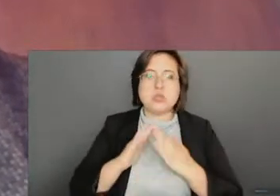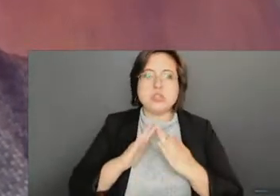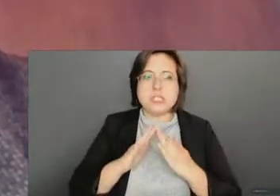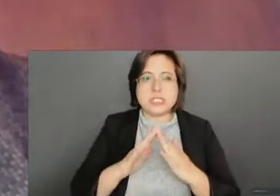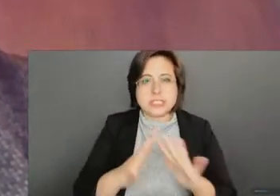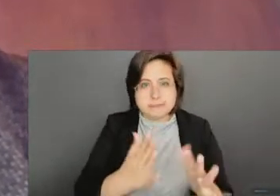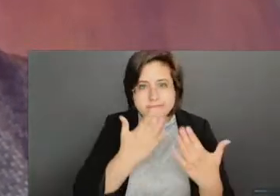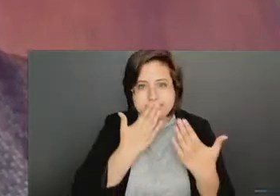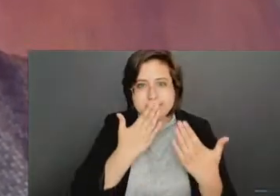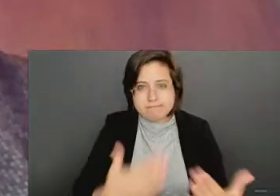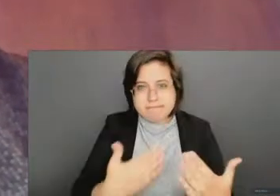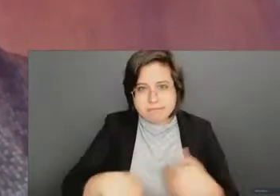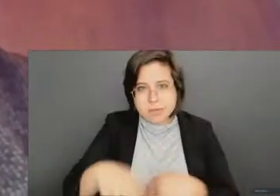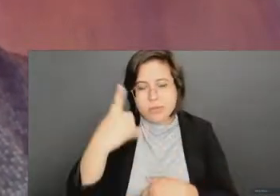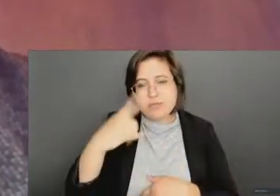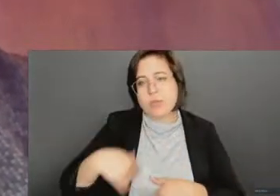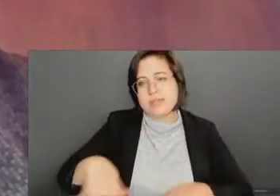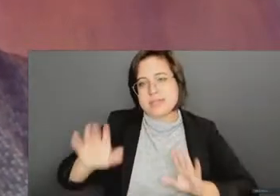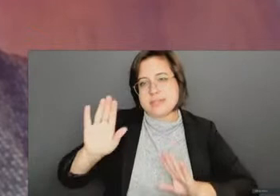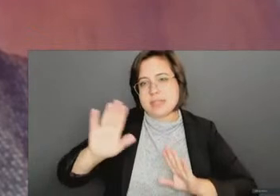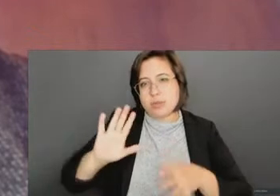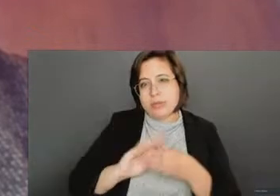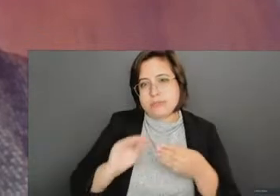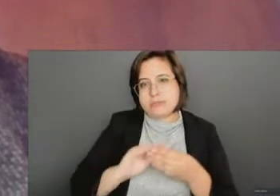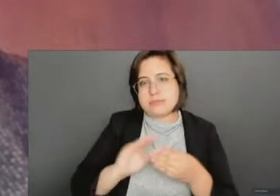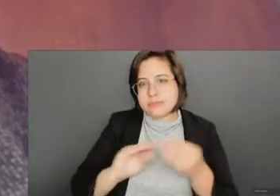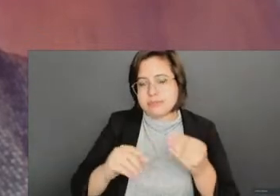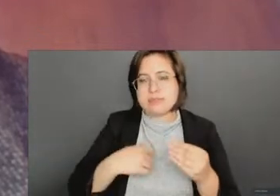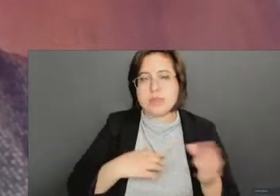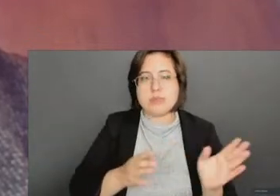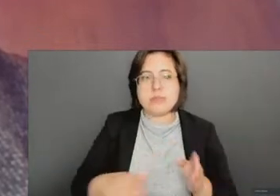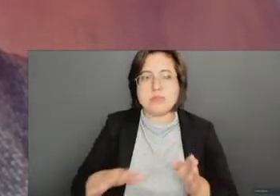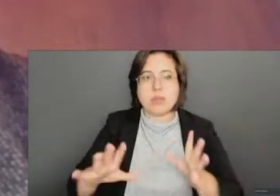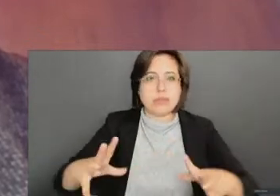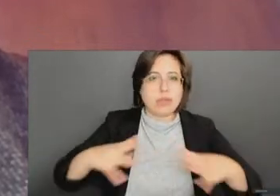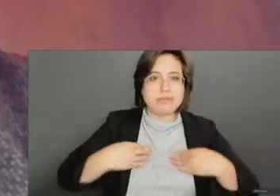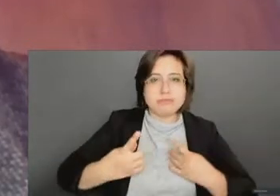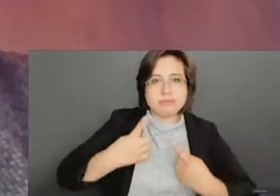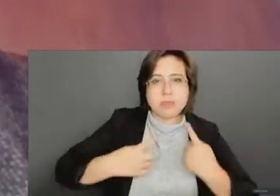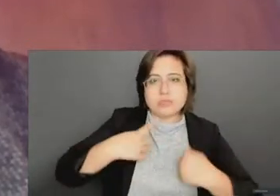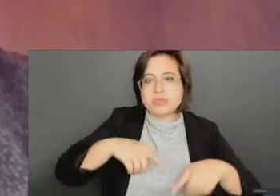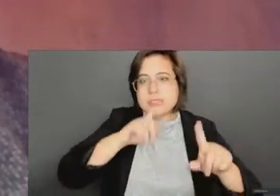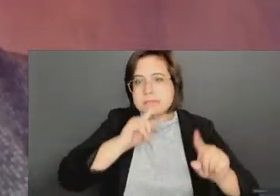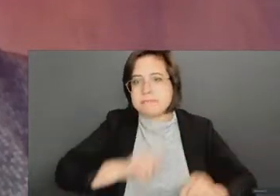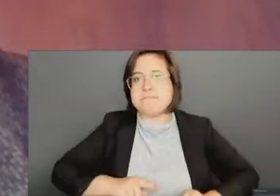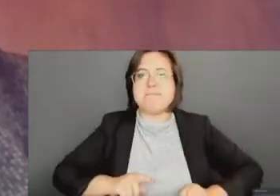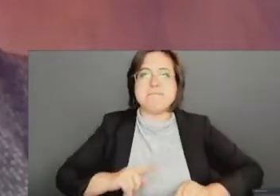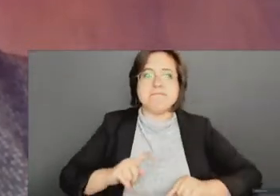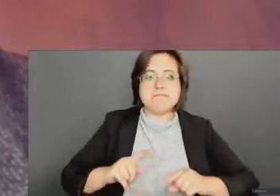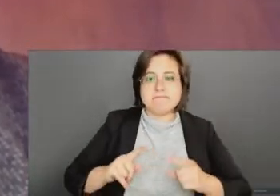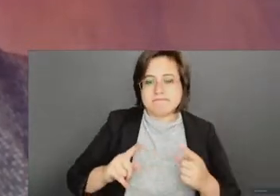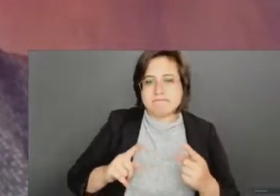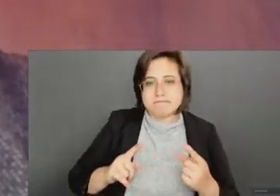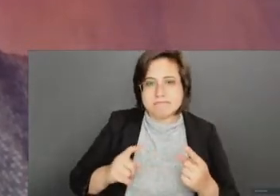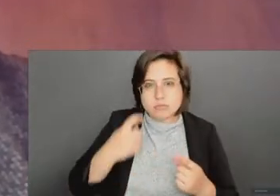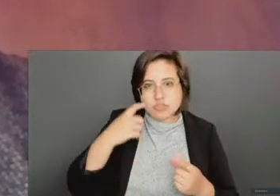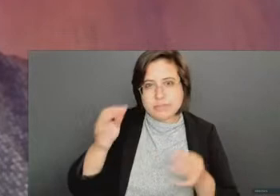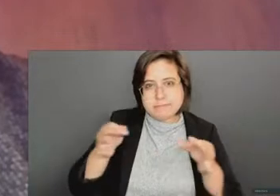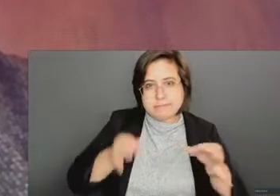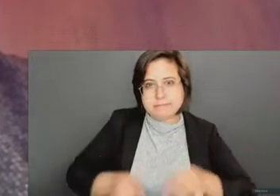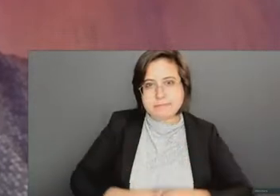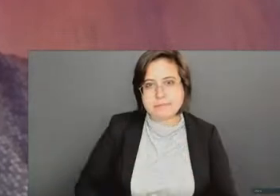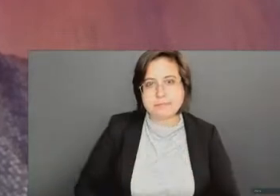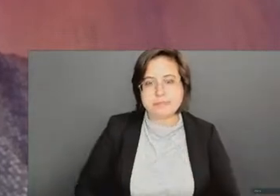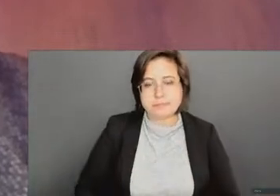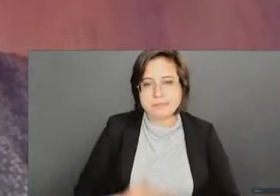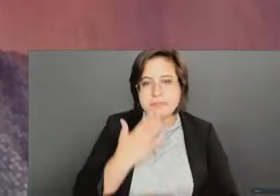for the testimony opportunity, and I'm prepared to take and answer appropriate questions over the above presentation. Thank you